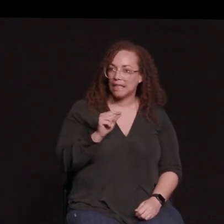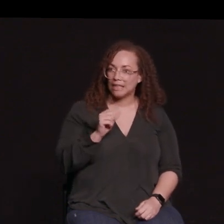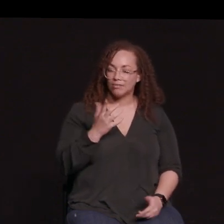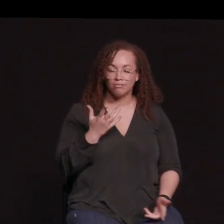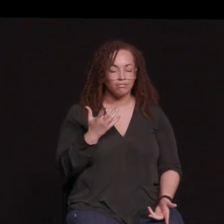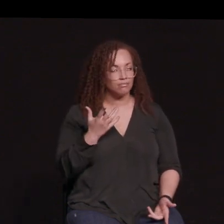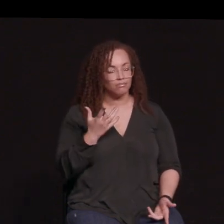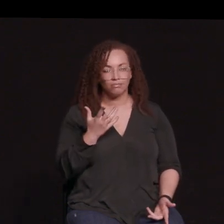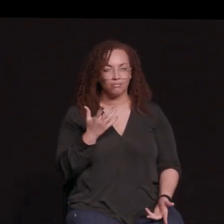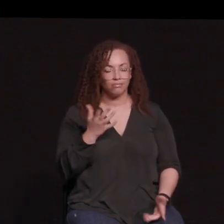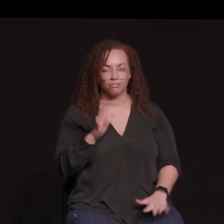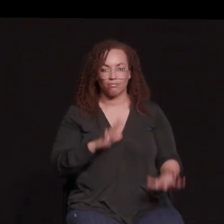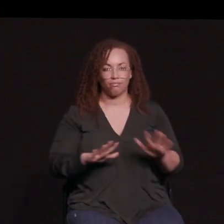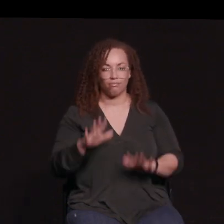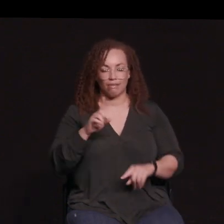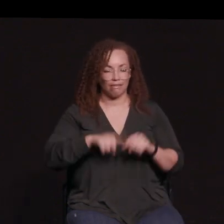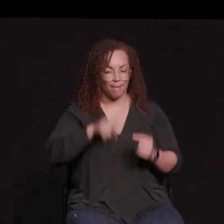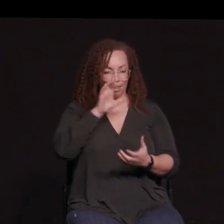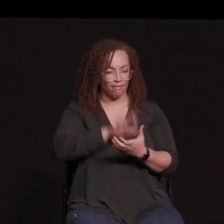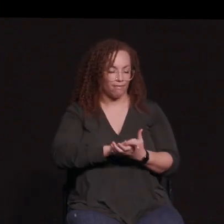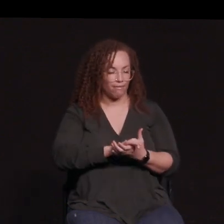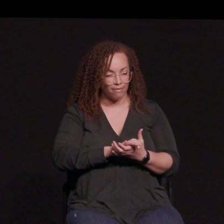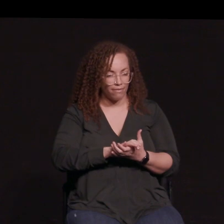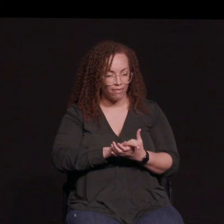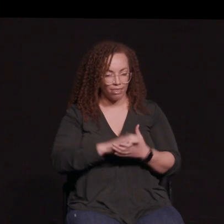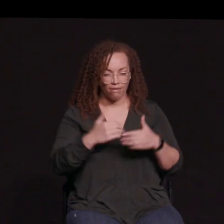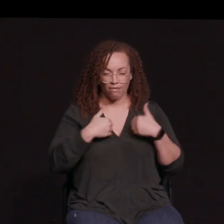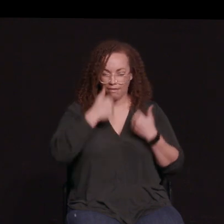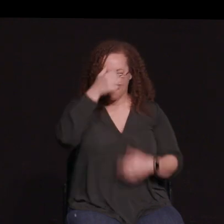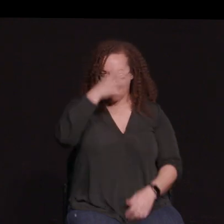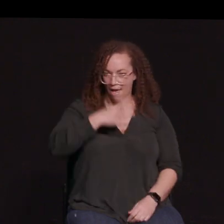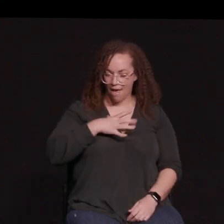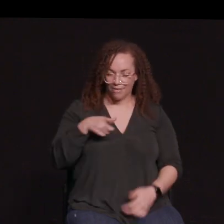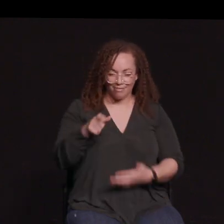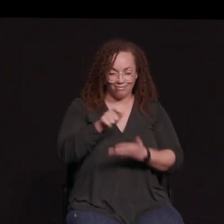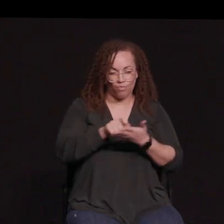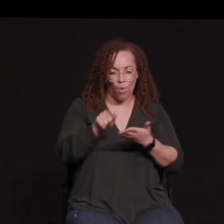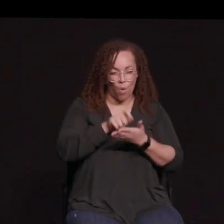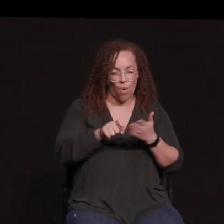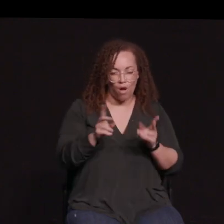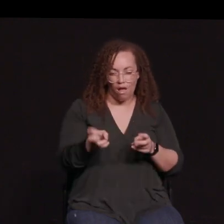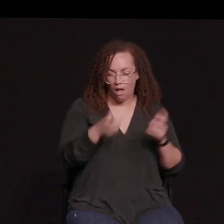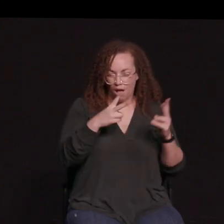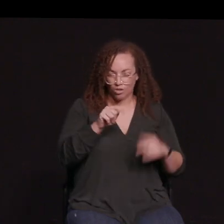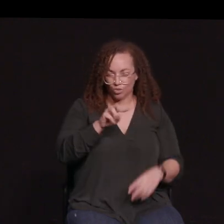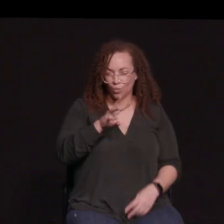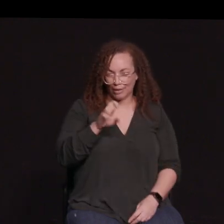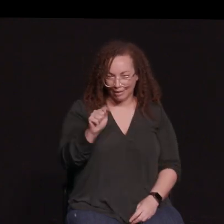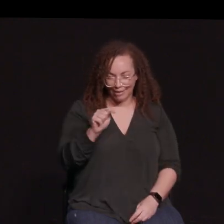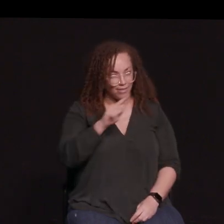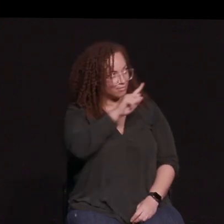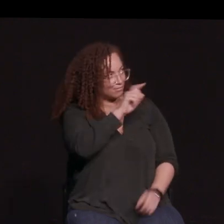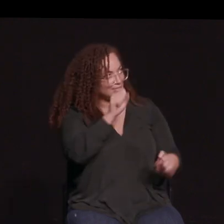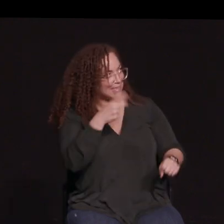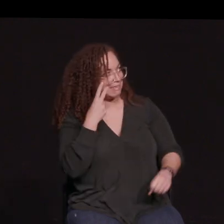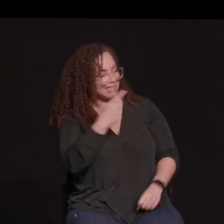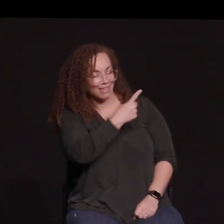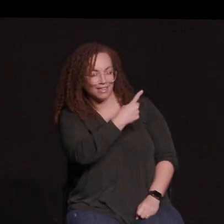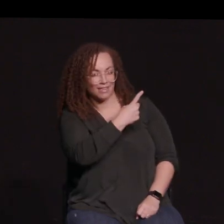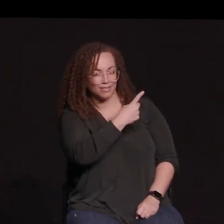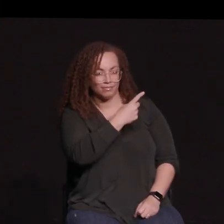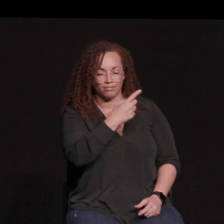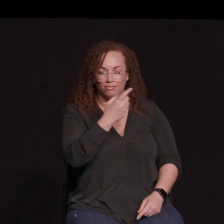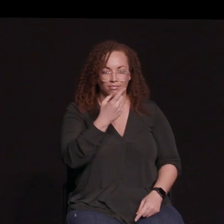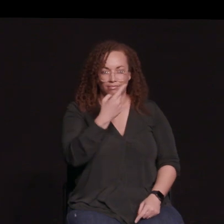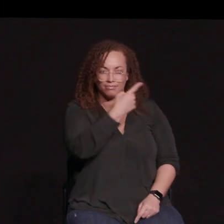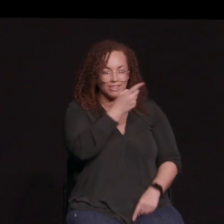disbelief. The young man who authored the tweet that y'all see on the screen could not have